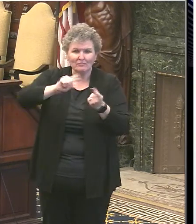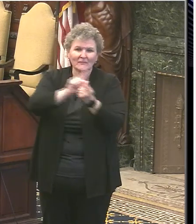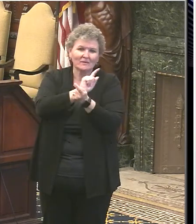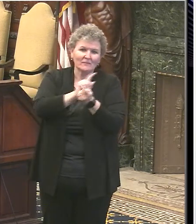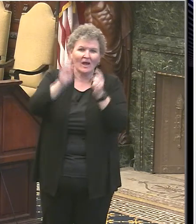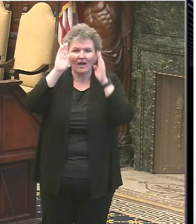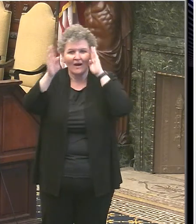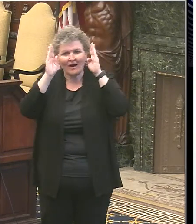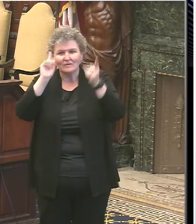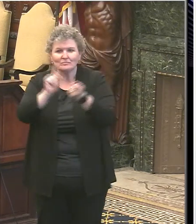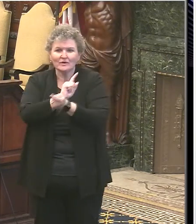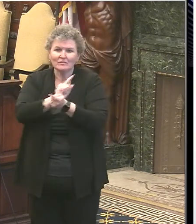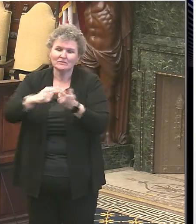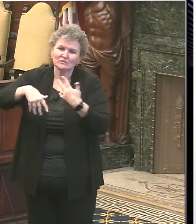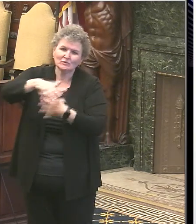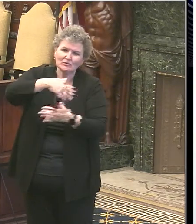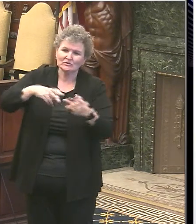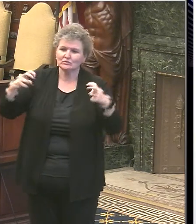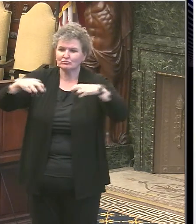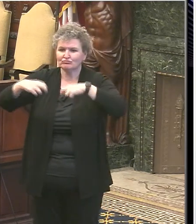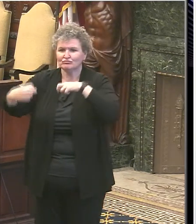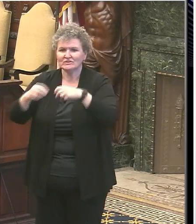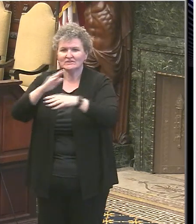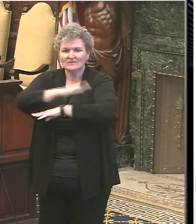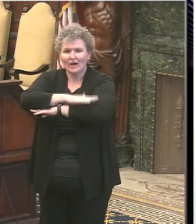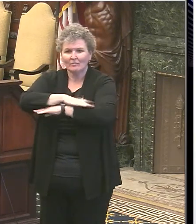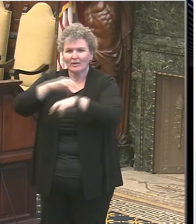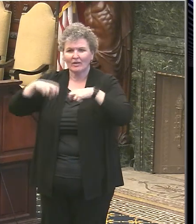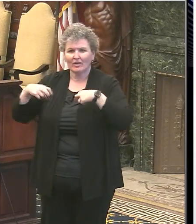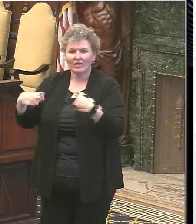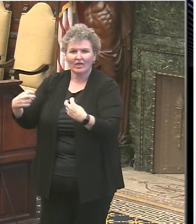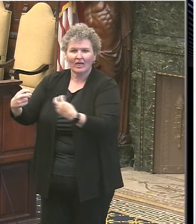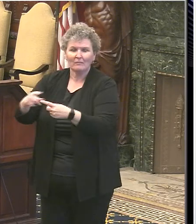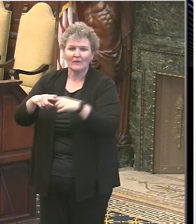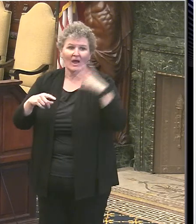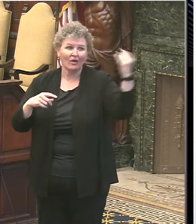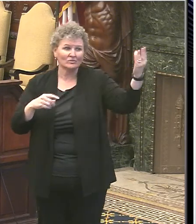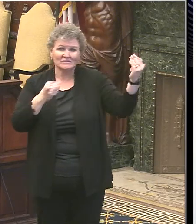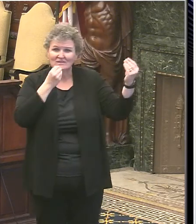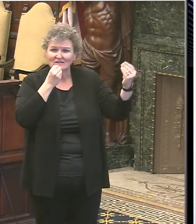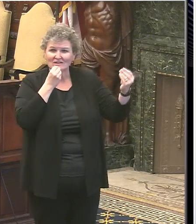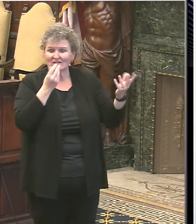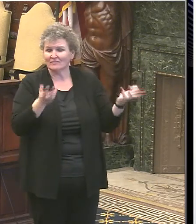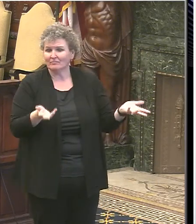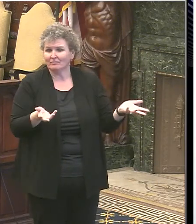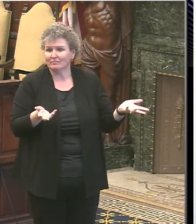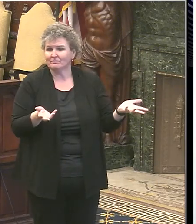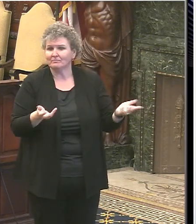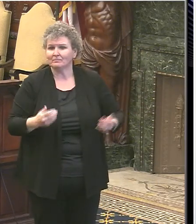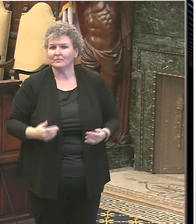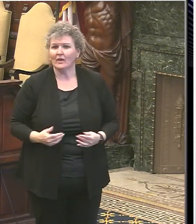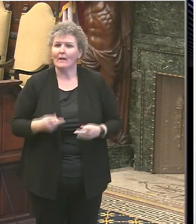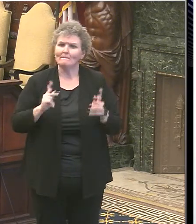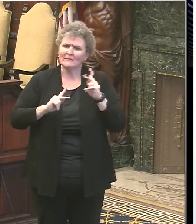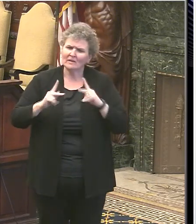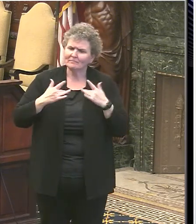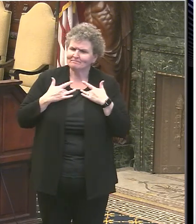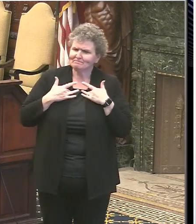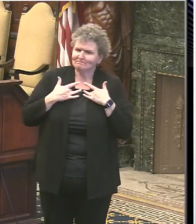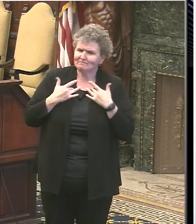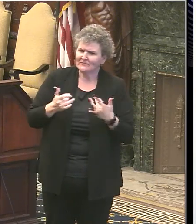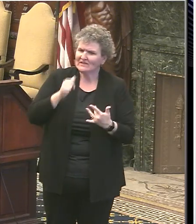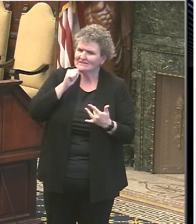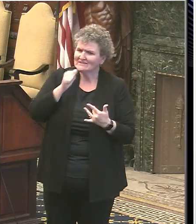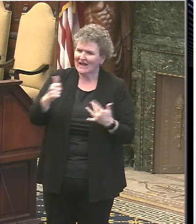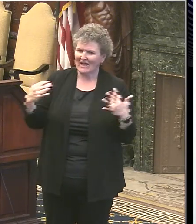tables with each other, whereas at a setting like outdoor dining, or in this case, the Christmas Village, people are generally not interacting